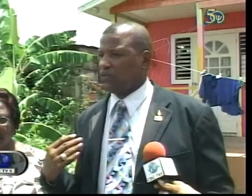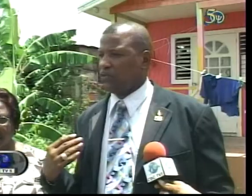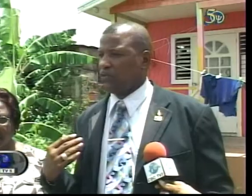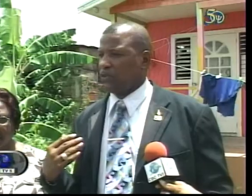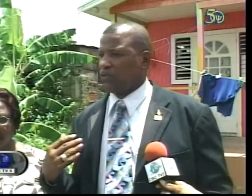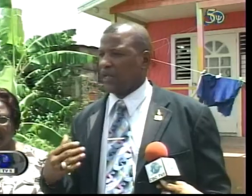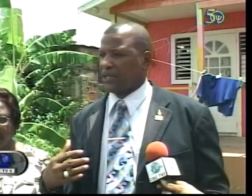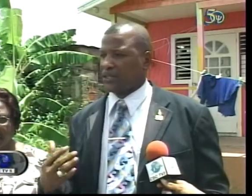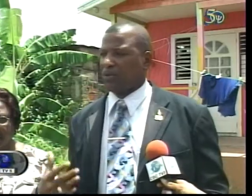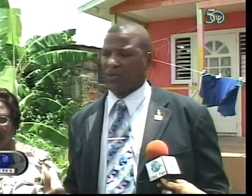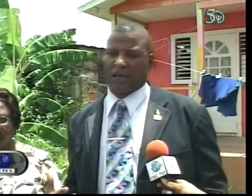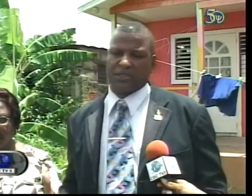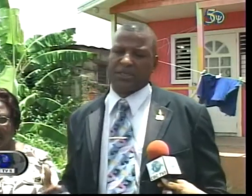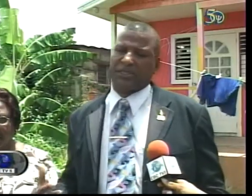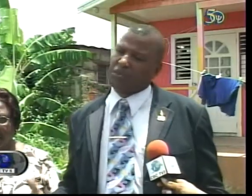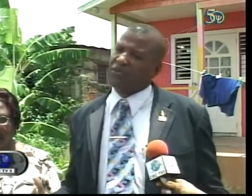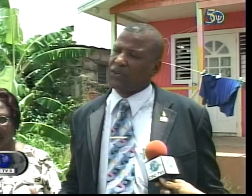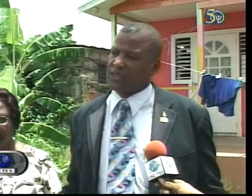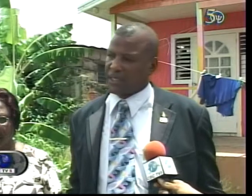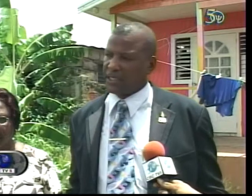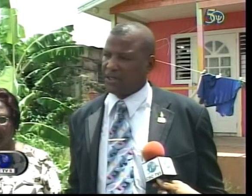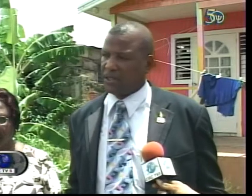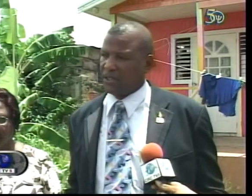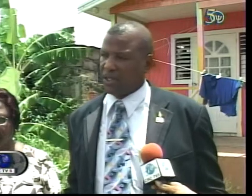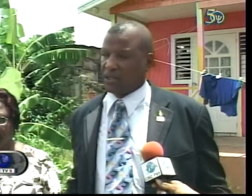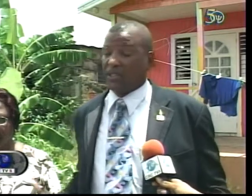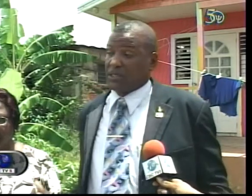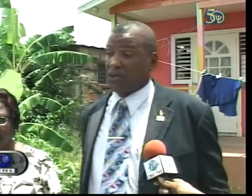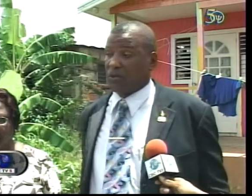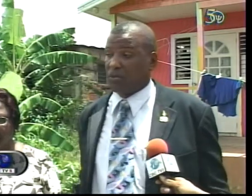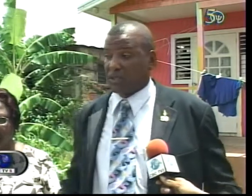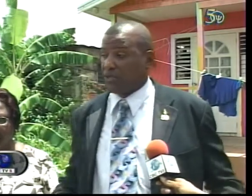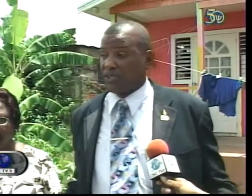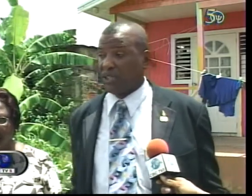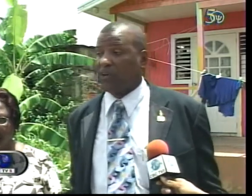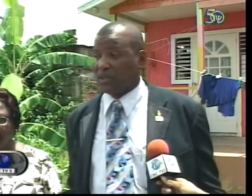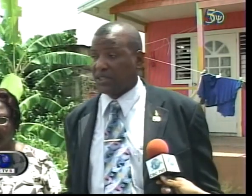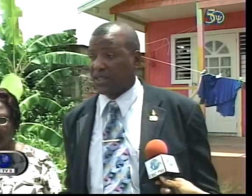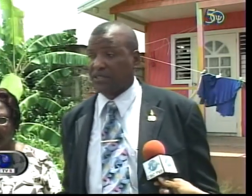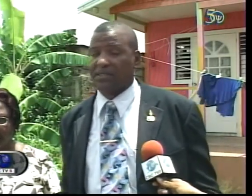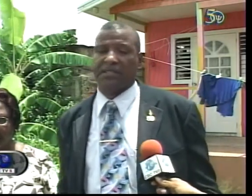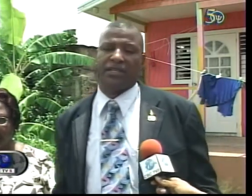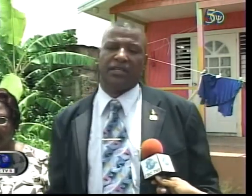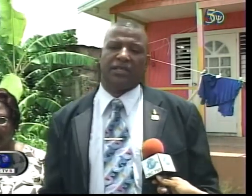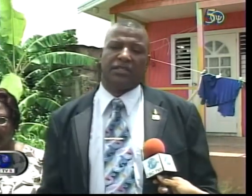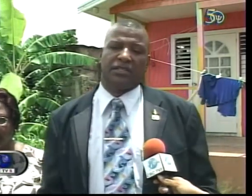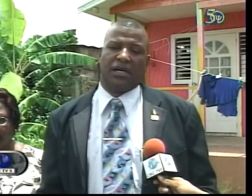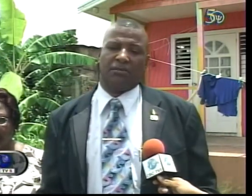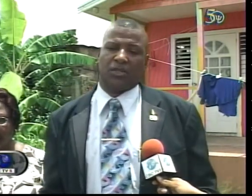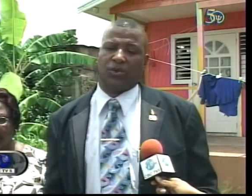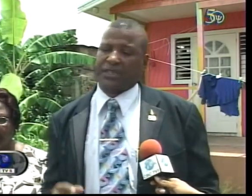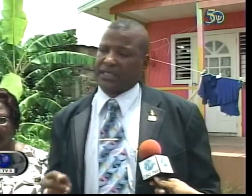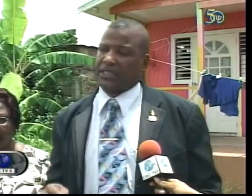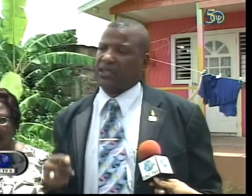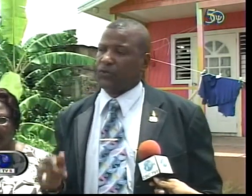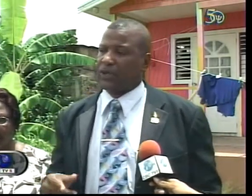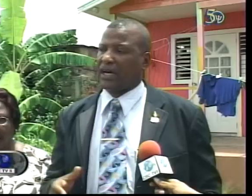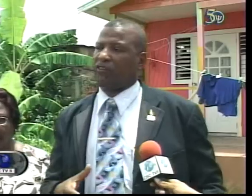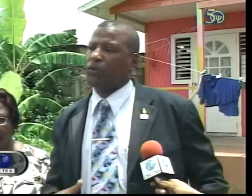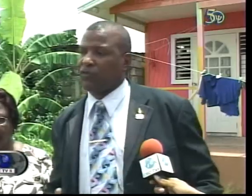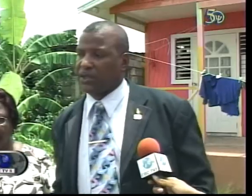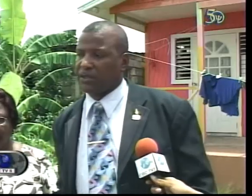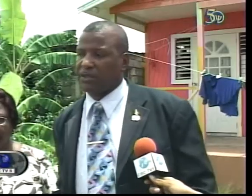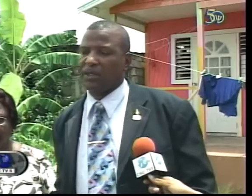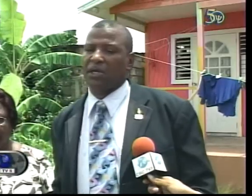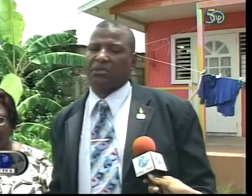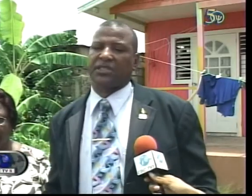move. We asked her about that, but she said she prefers to stay because it's her home and this is where she lived all her years. Because we were thinking of doing that, of